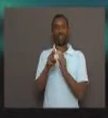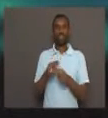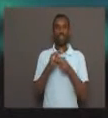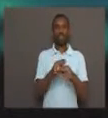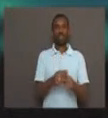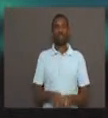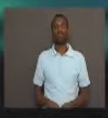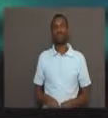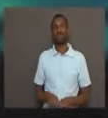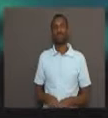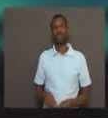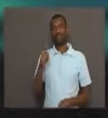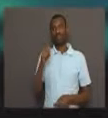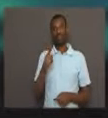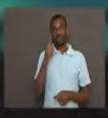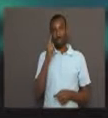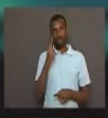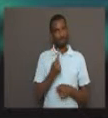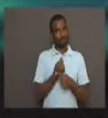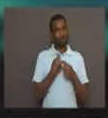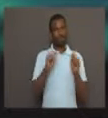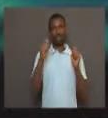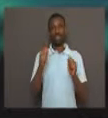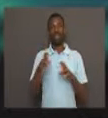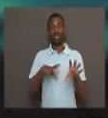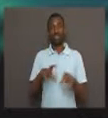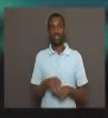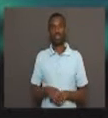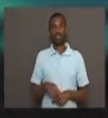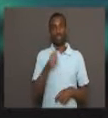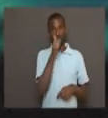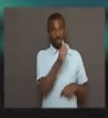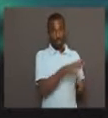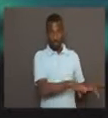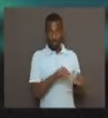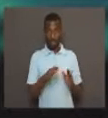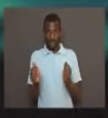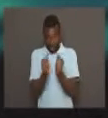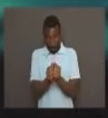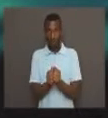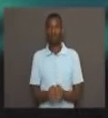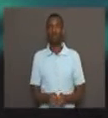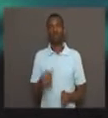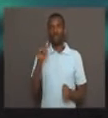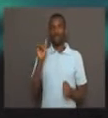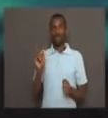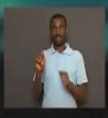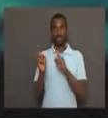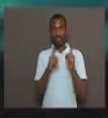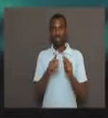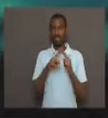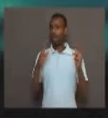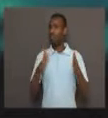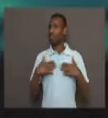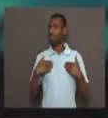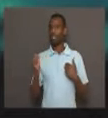He conducted an experiment with his students and made a very interesting discovery.